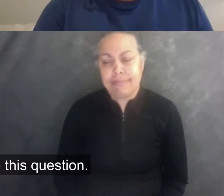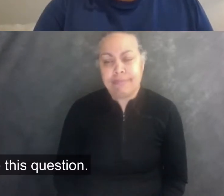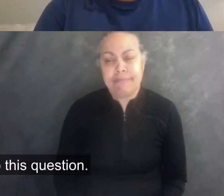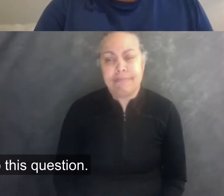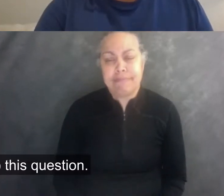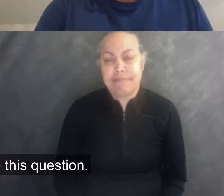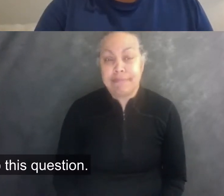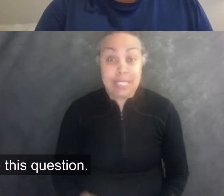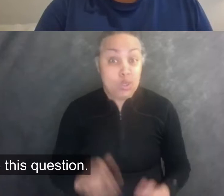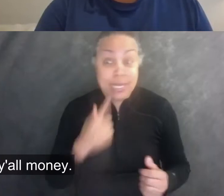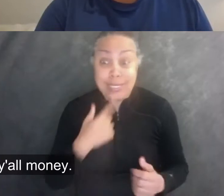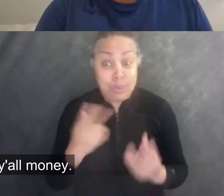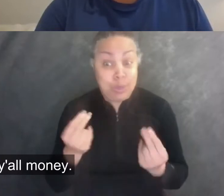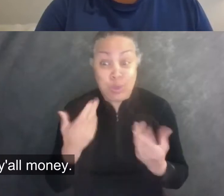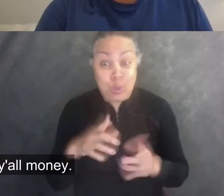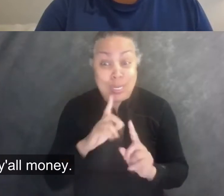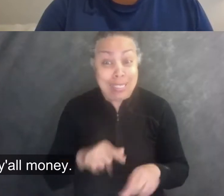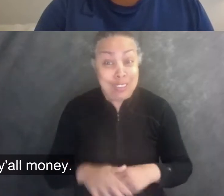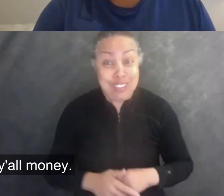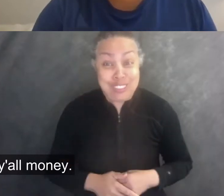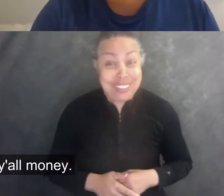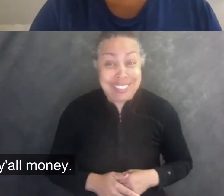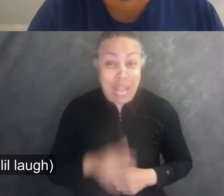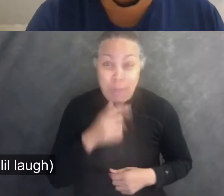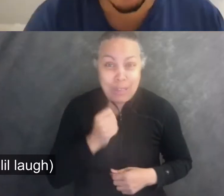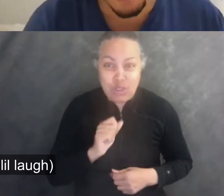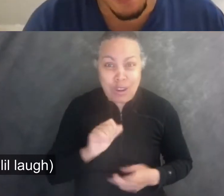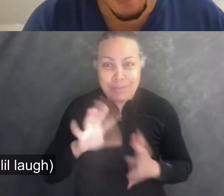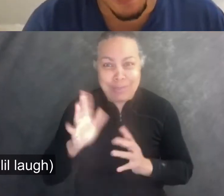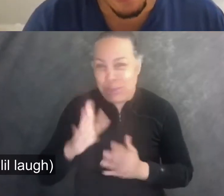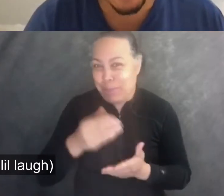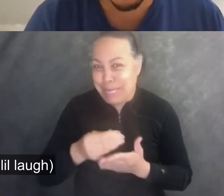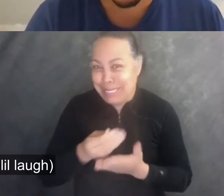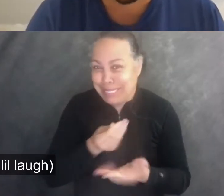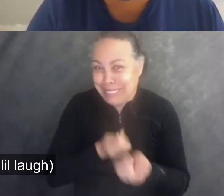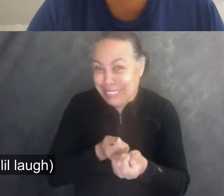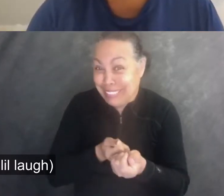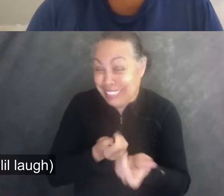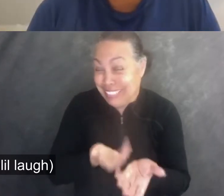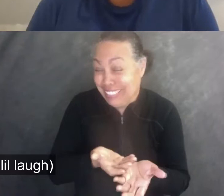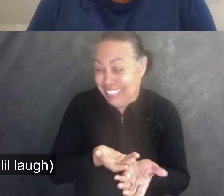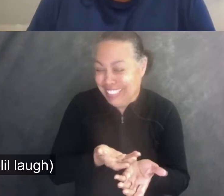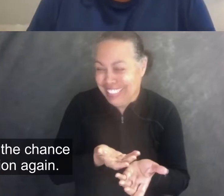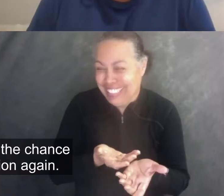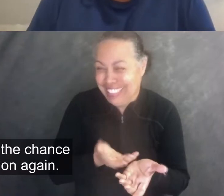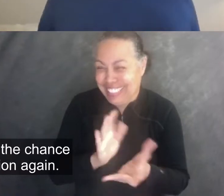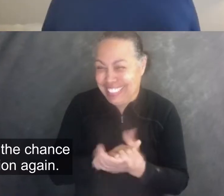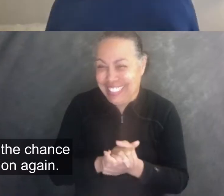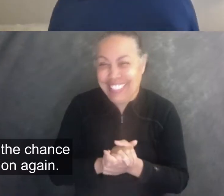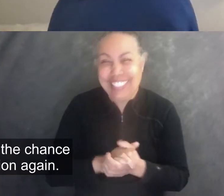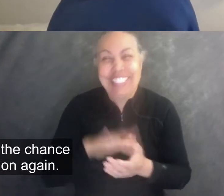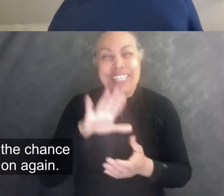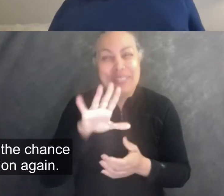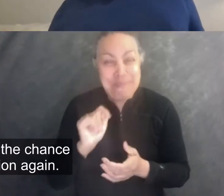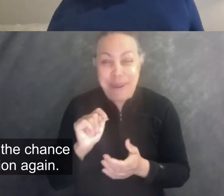can say no to this question. I ain't trying to get at y'all money. Right? But I'll never have the